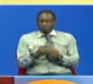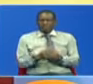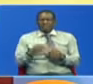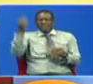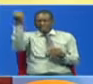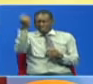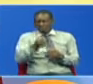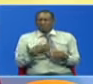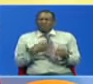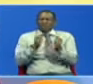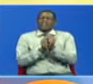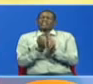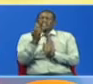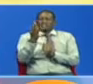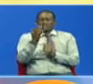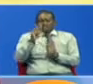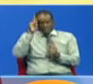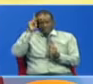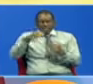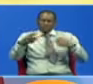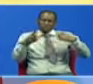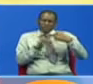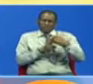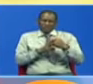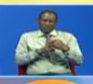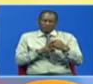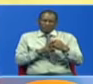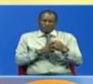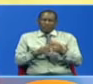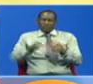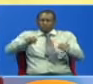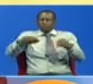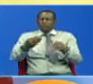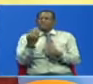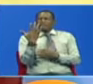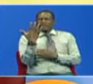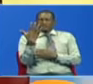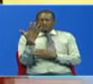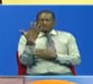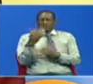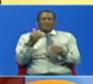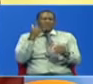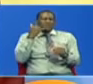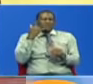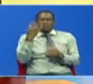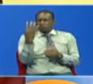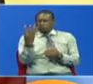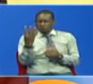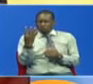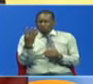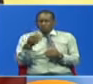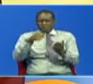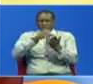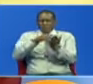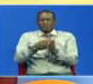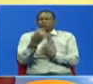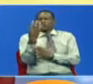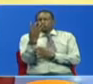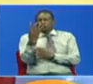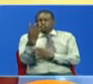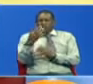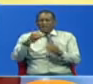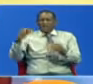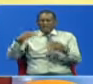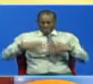Kajiado 13, Kiambu 7, Busia 5, Nakuru 4, Machakos 4,